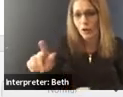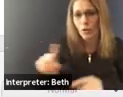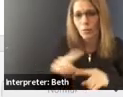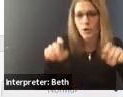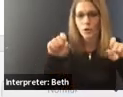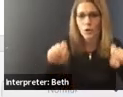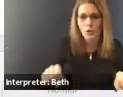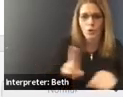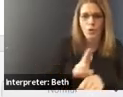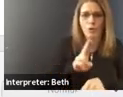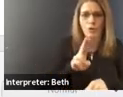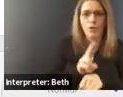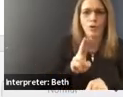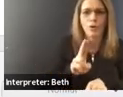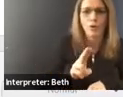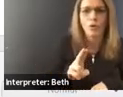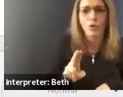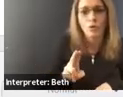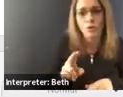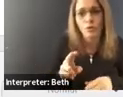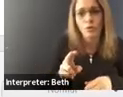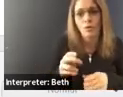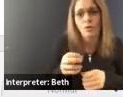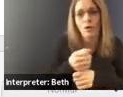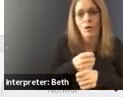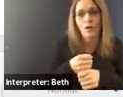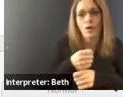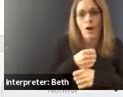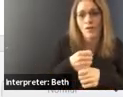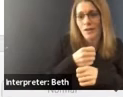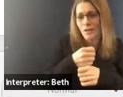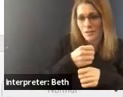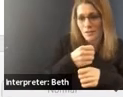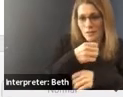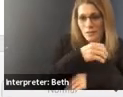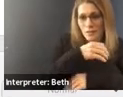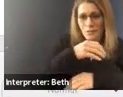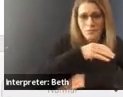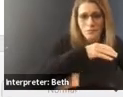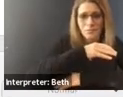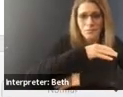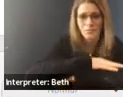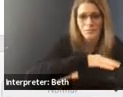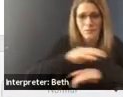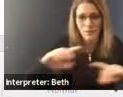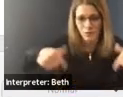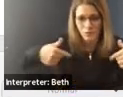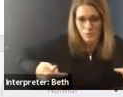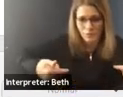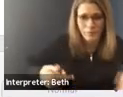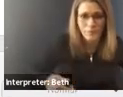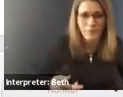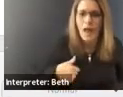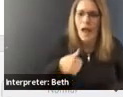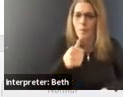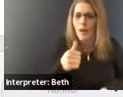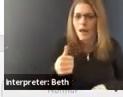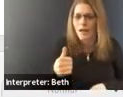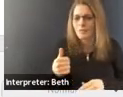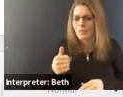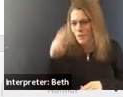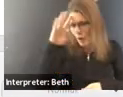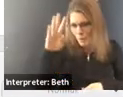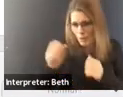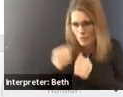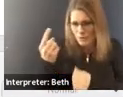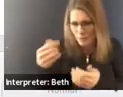side. That's how you do it on paper. Okay. I'm not reinventing the wheel. I'm just using an efficient tool, right?